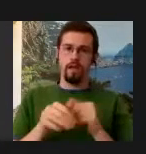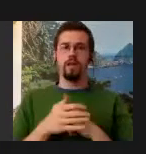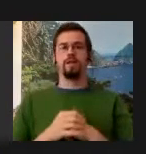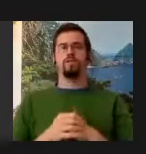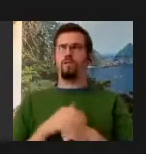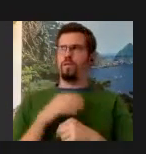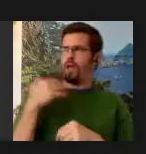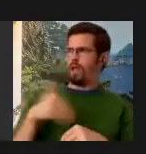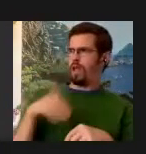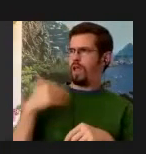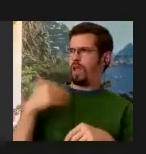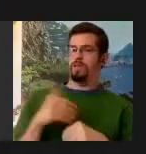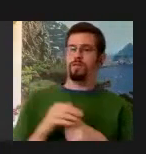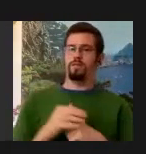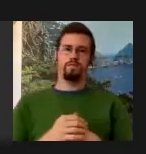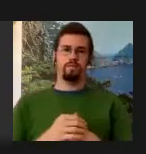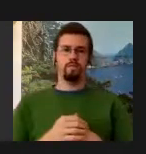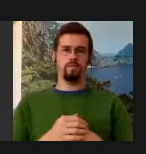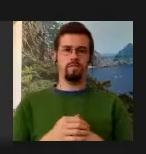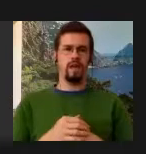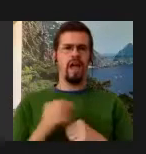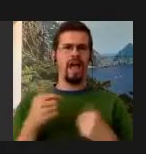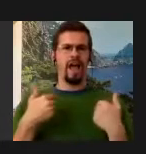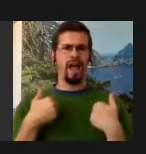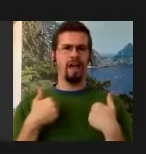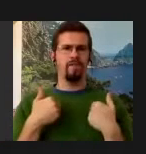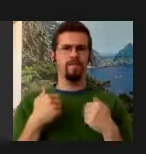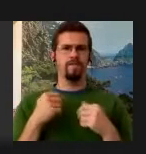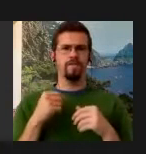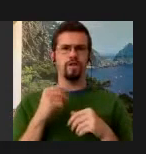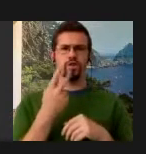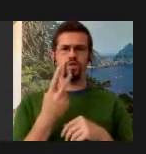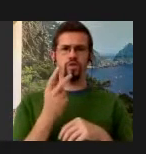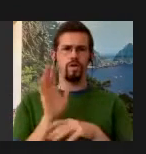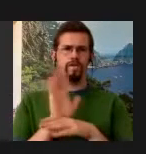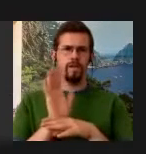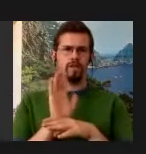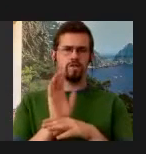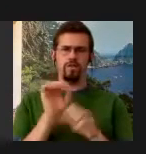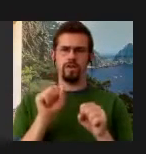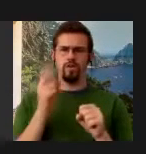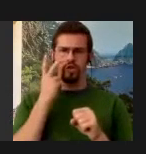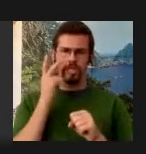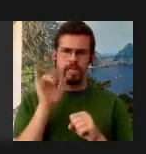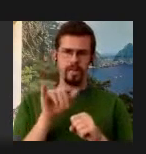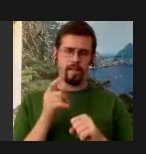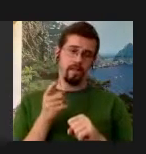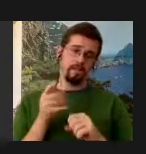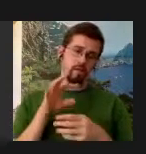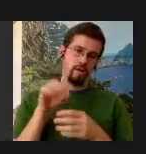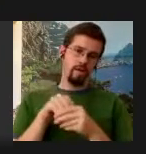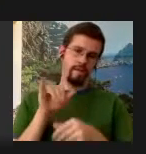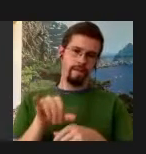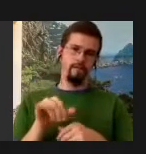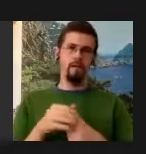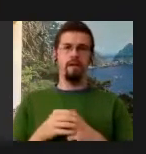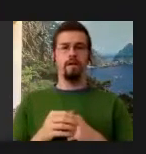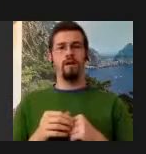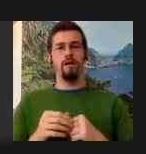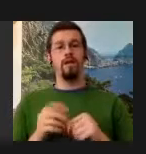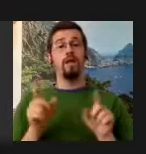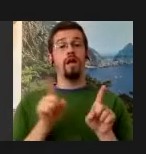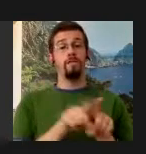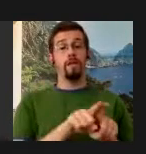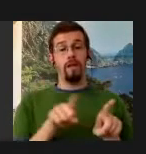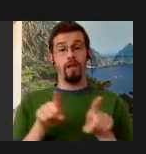Maybe I have two videos, so maybe you can see them. Maybe the one number 26 or 27, so they are there. And there are